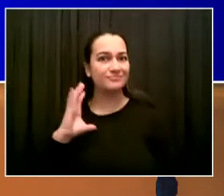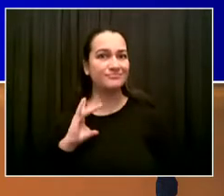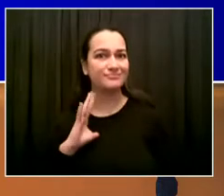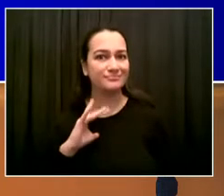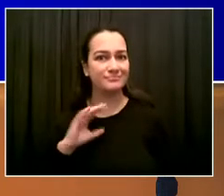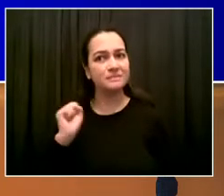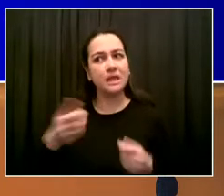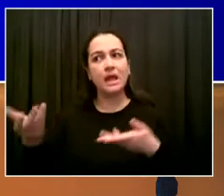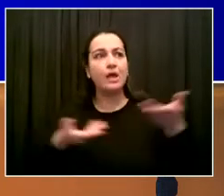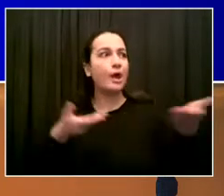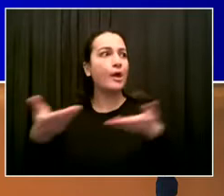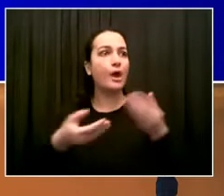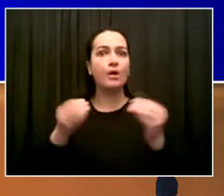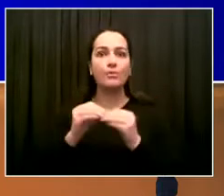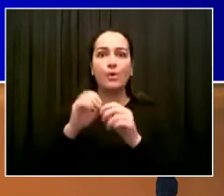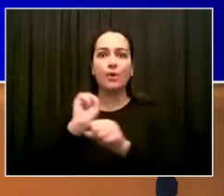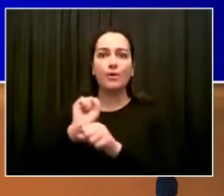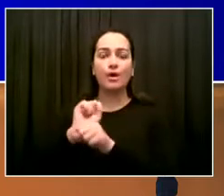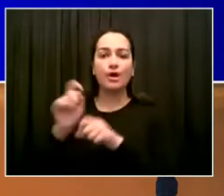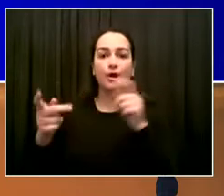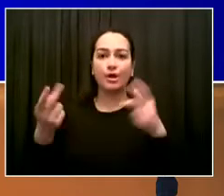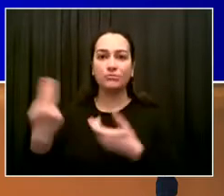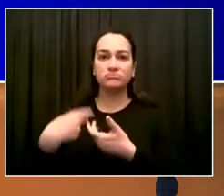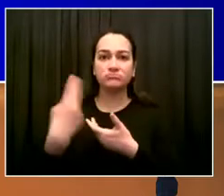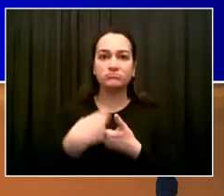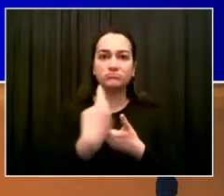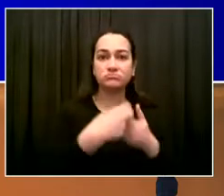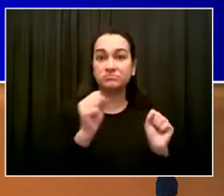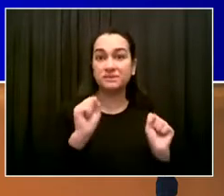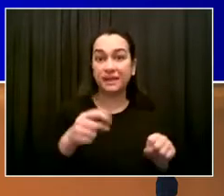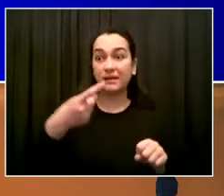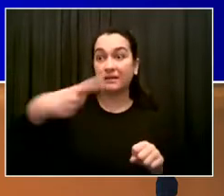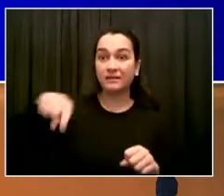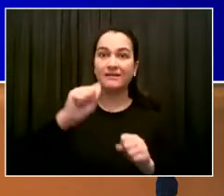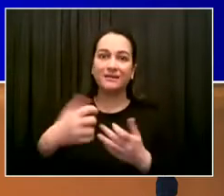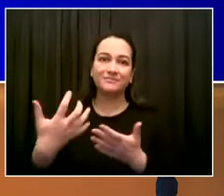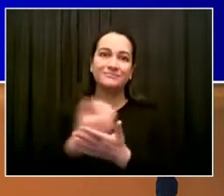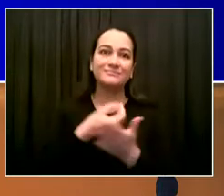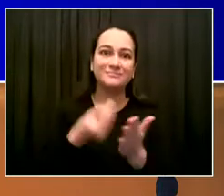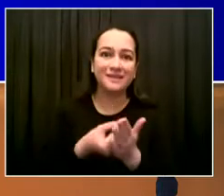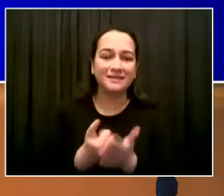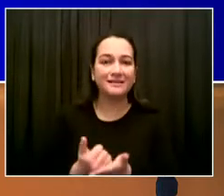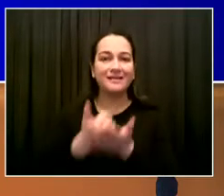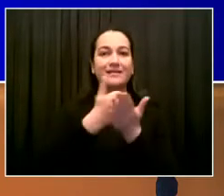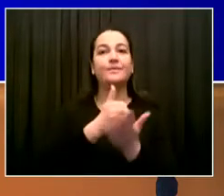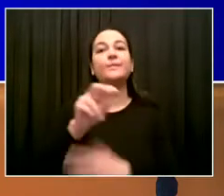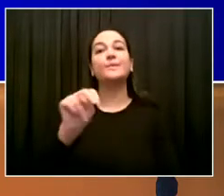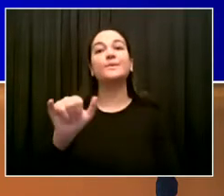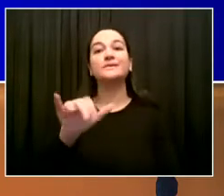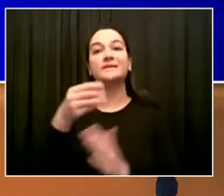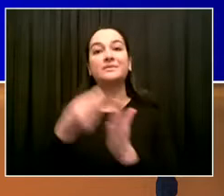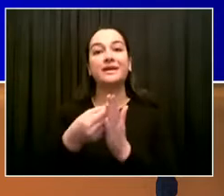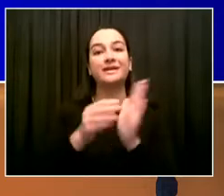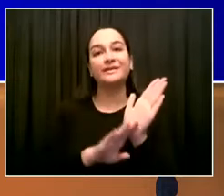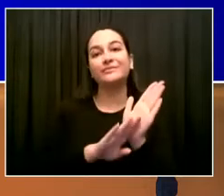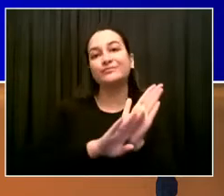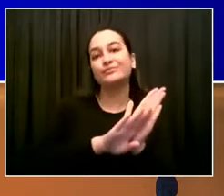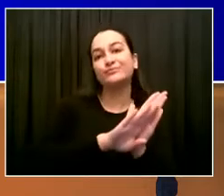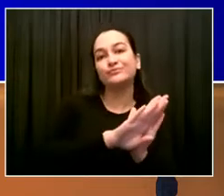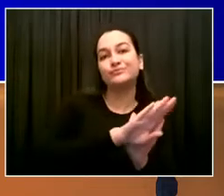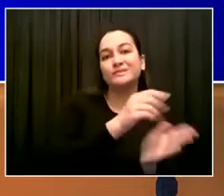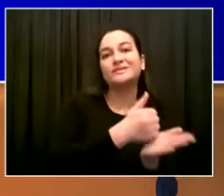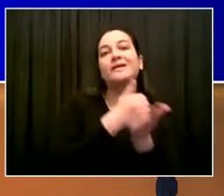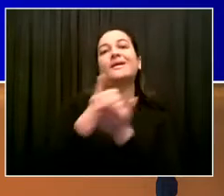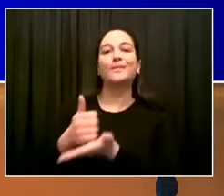big part of our recovery. But also, the tech community is committed to the vaccination effort. And Google is doing